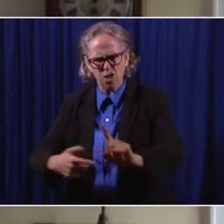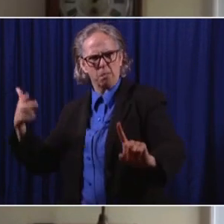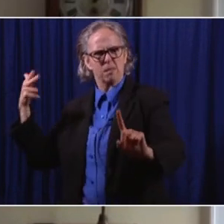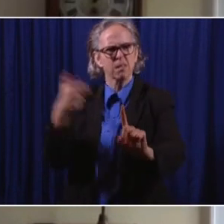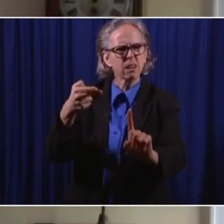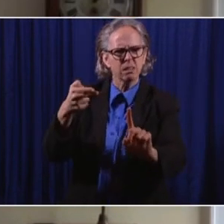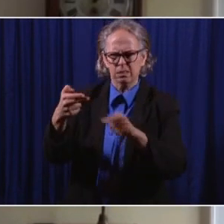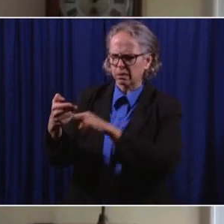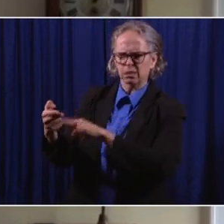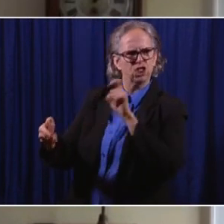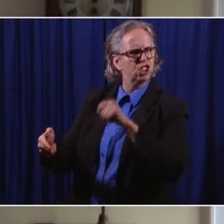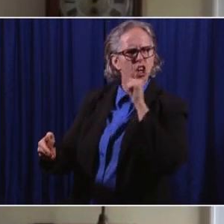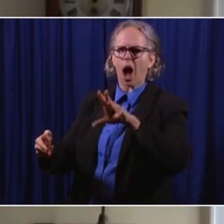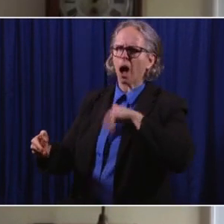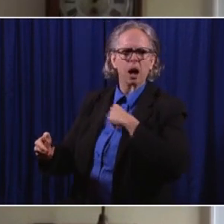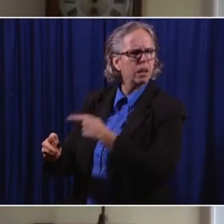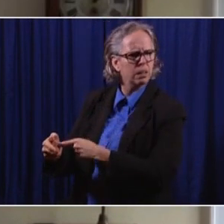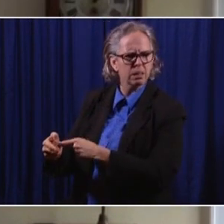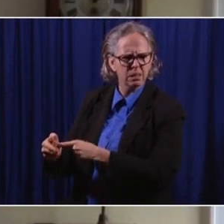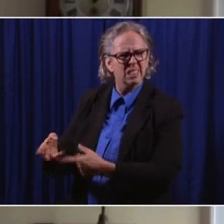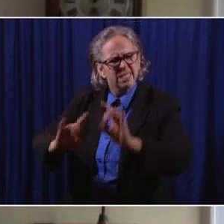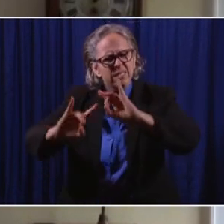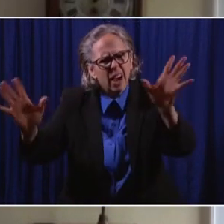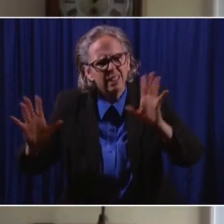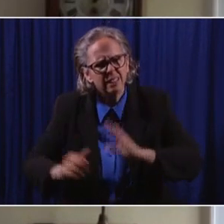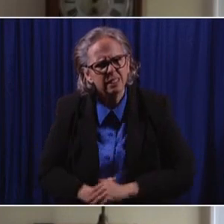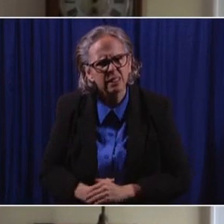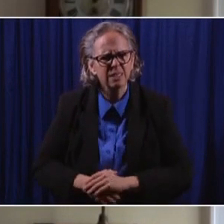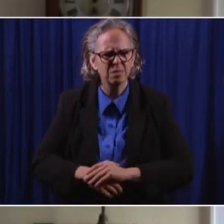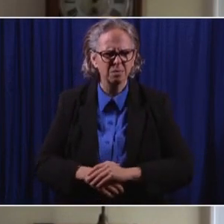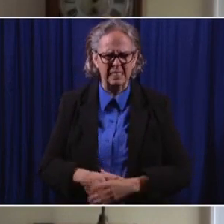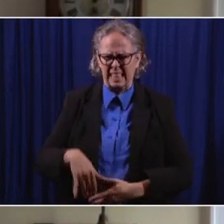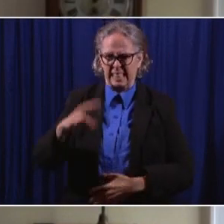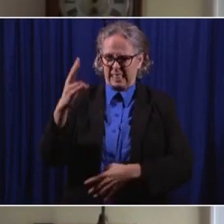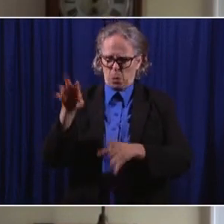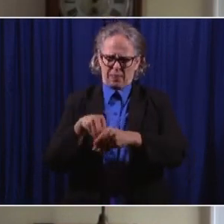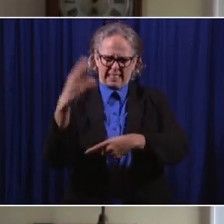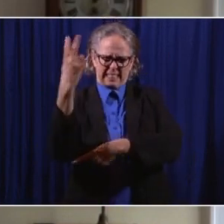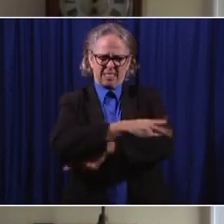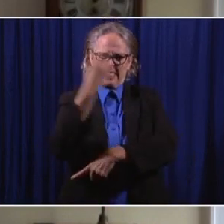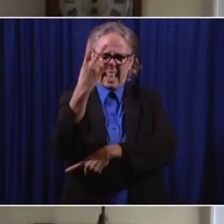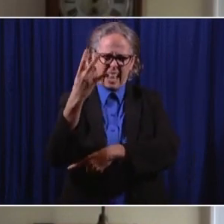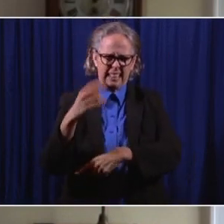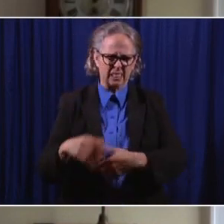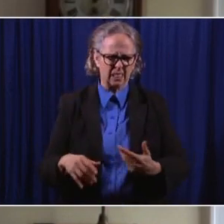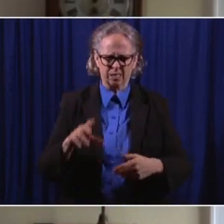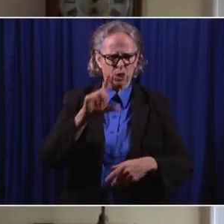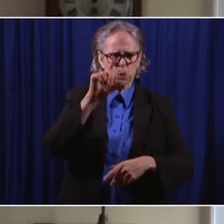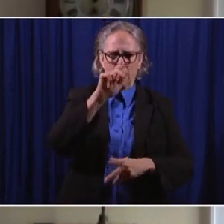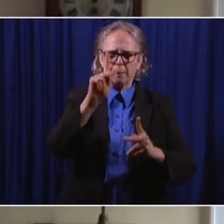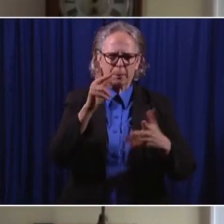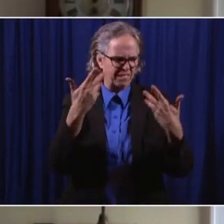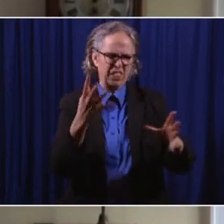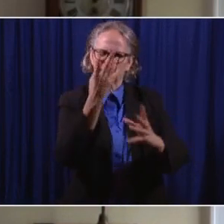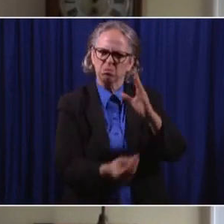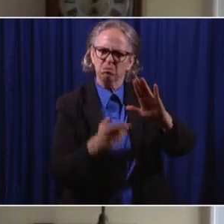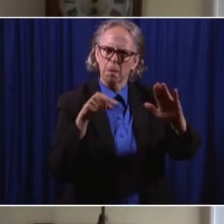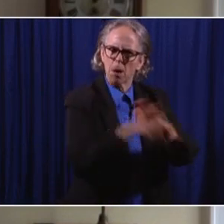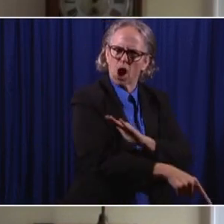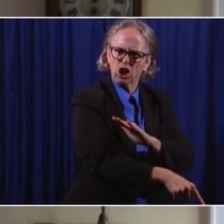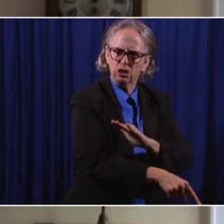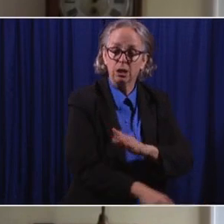due to gun violence. 7 days, 20 people murdered, an additional 21 or more people shot. So another